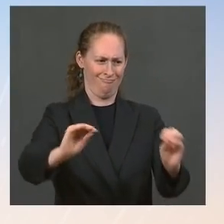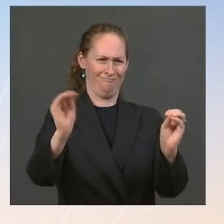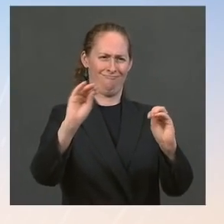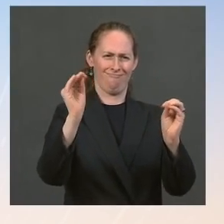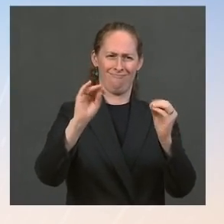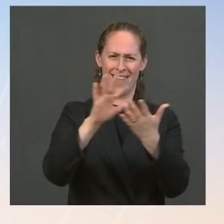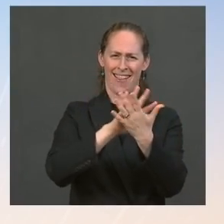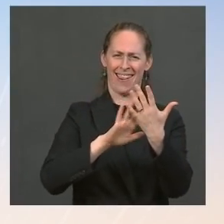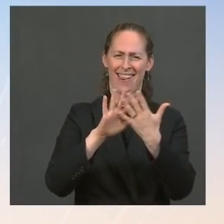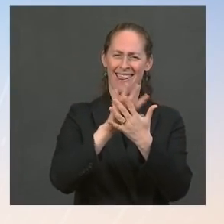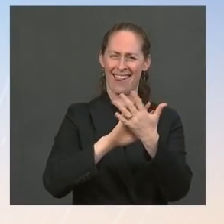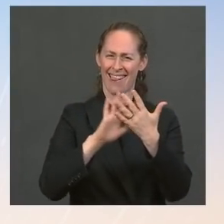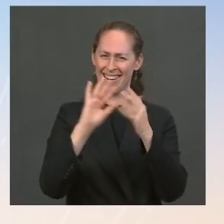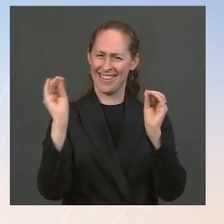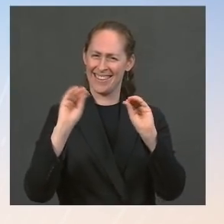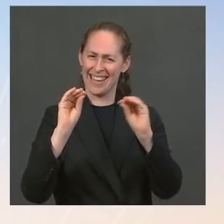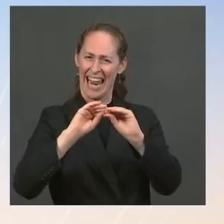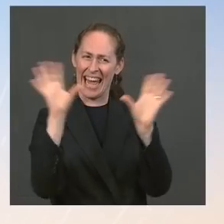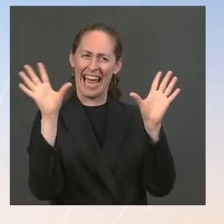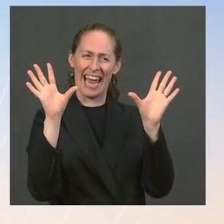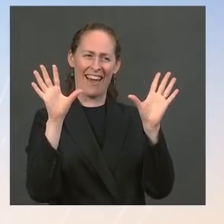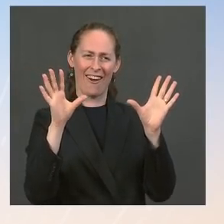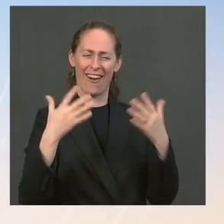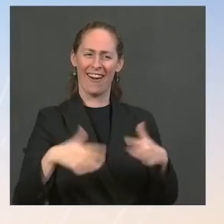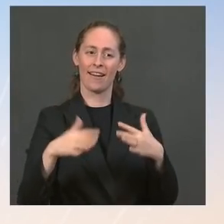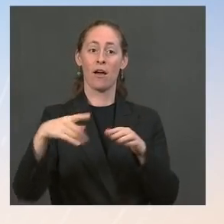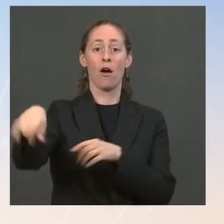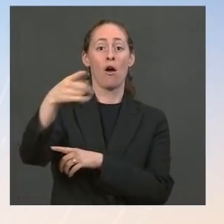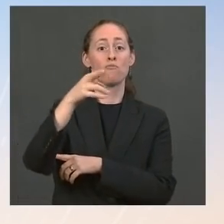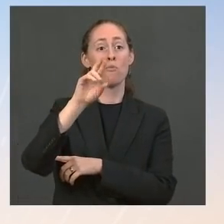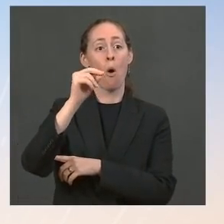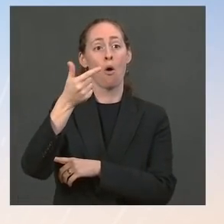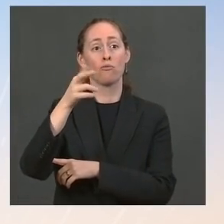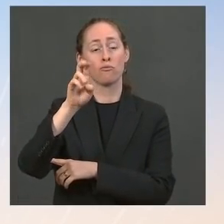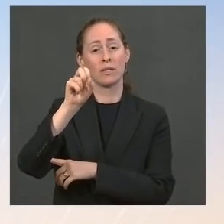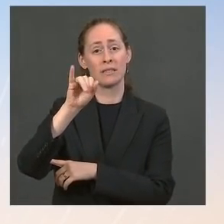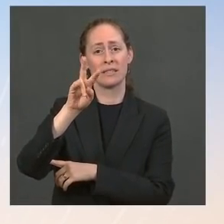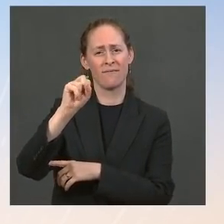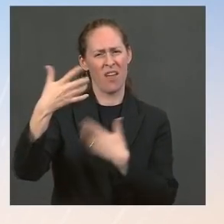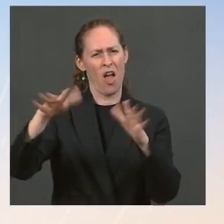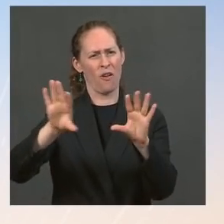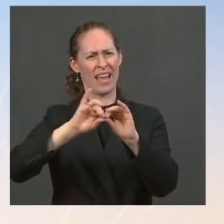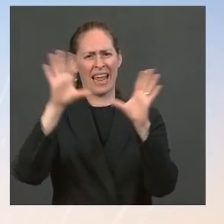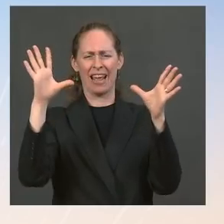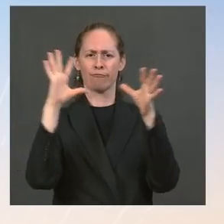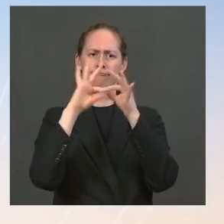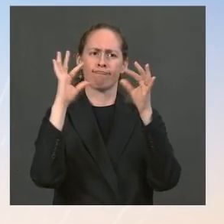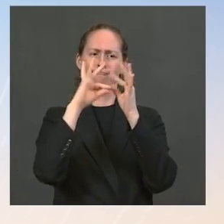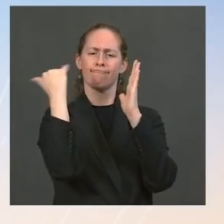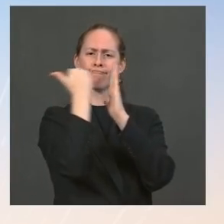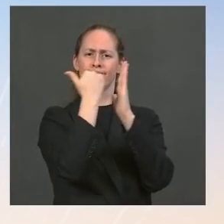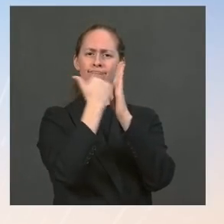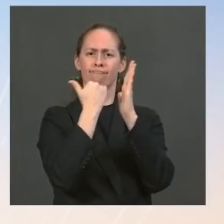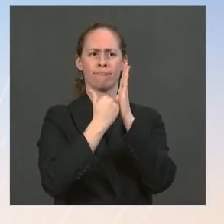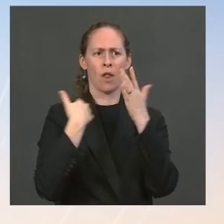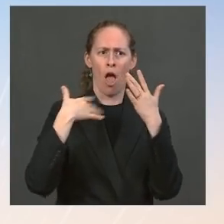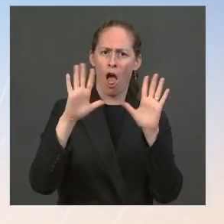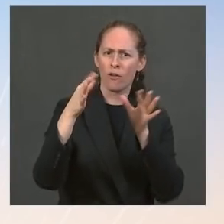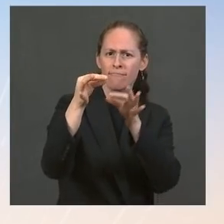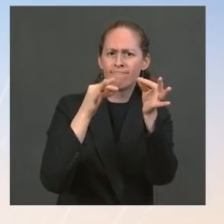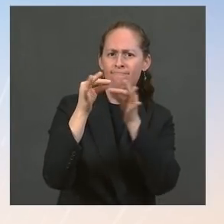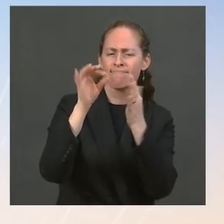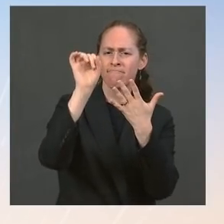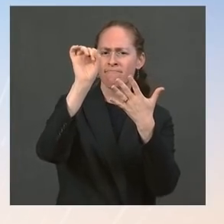mean, we understand what progressive members want, right? They've been out there vocally talking to all of you about what they want. It's clear